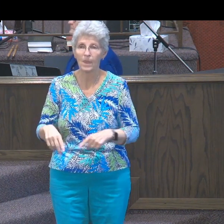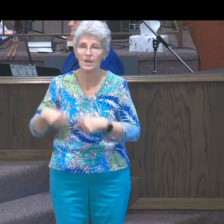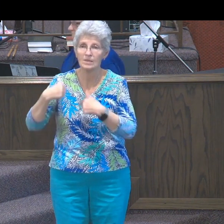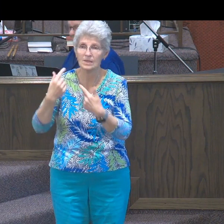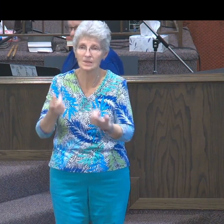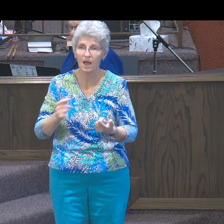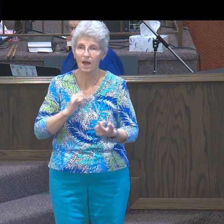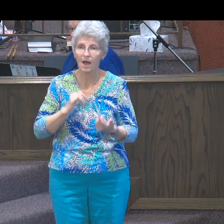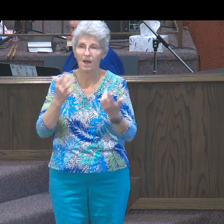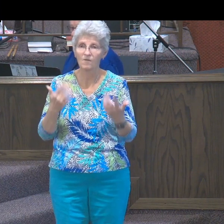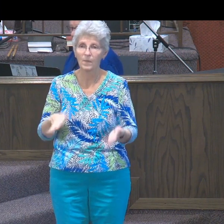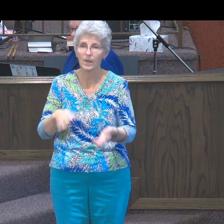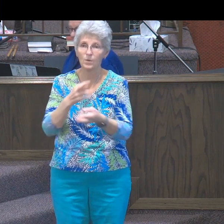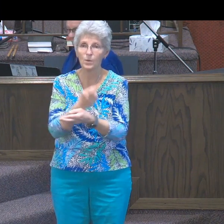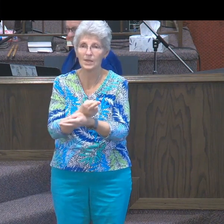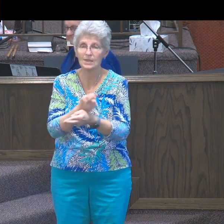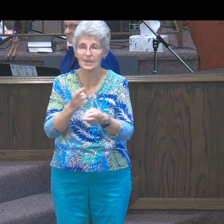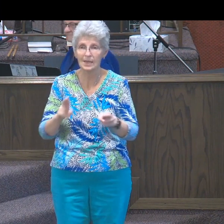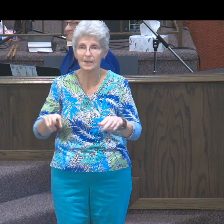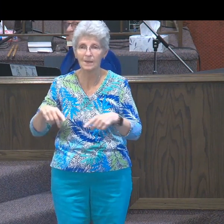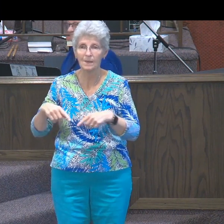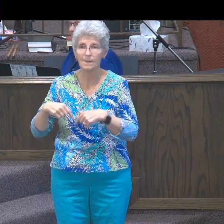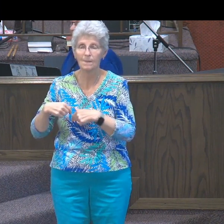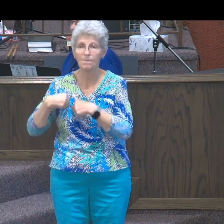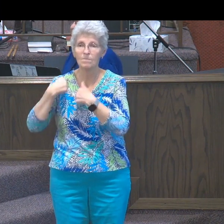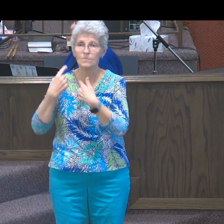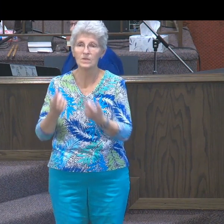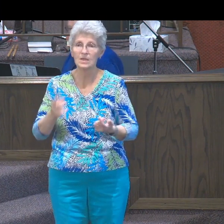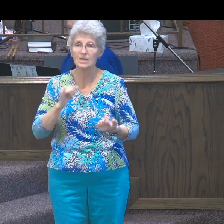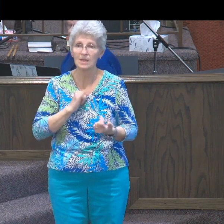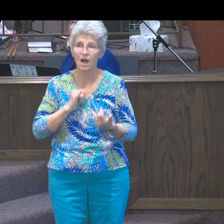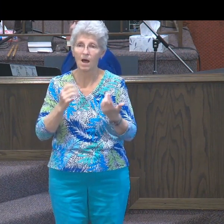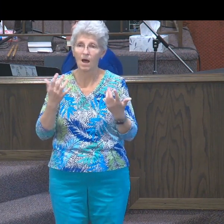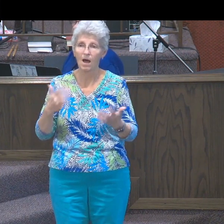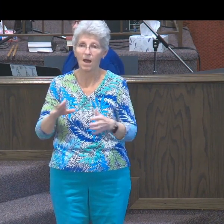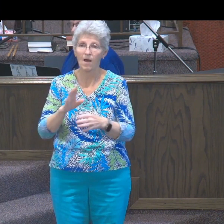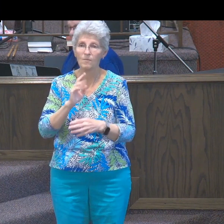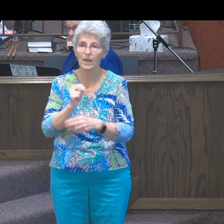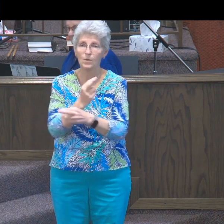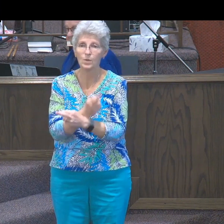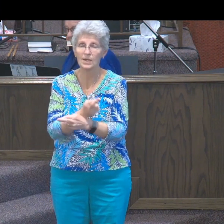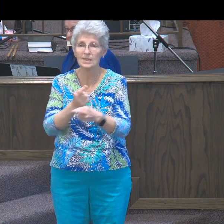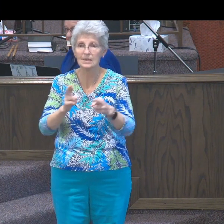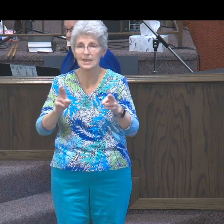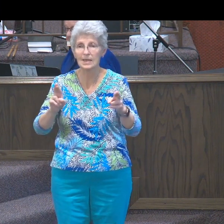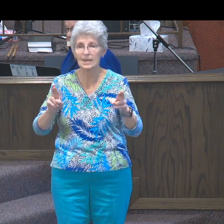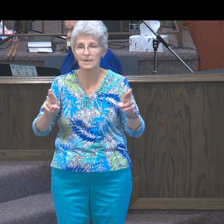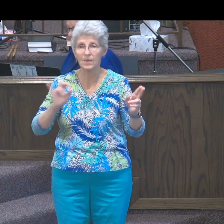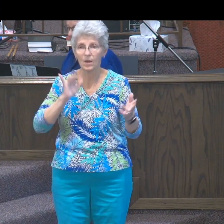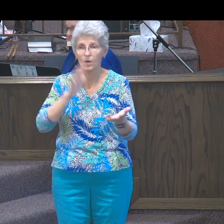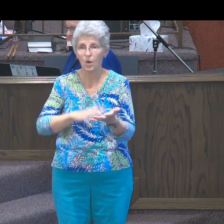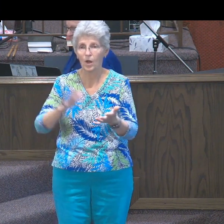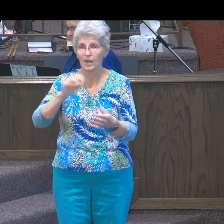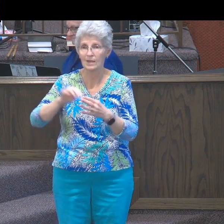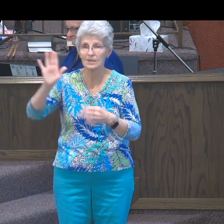redeemed. Since I have been redeemed. Since I have been redeemed. I will glory in